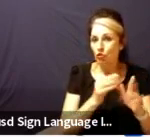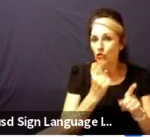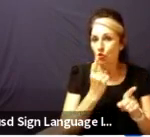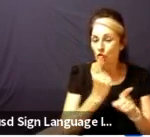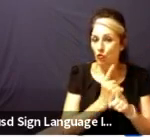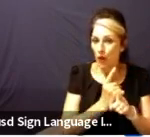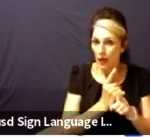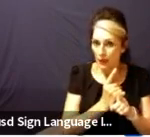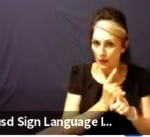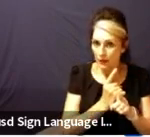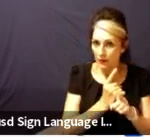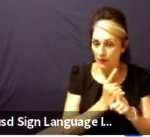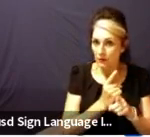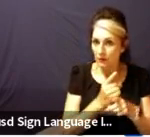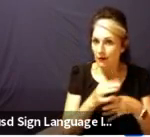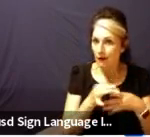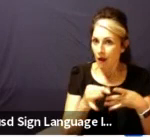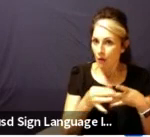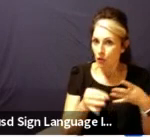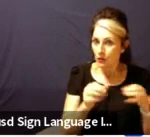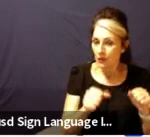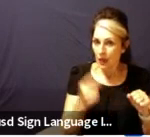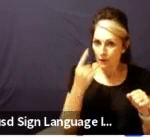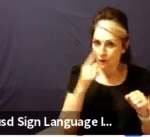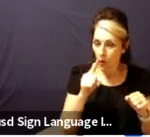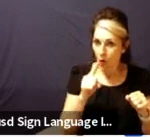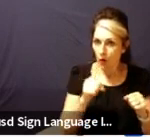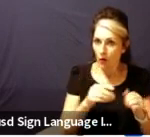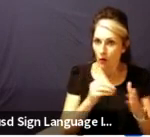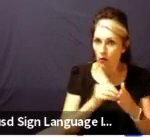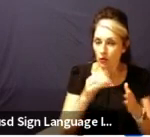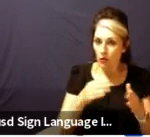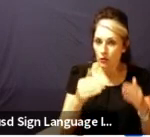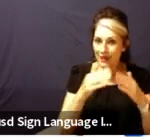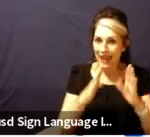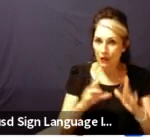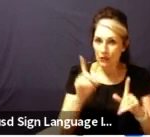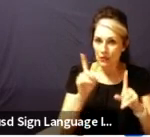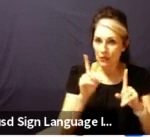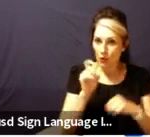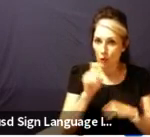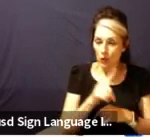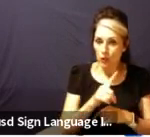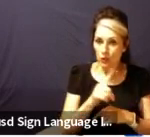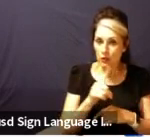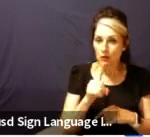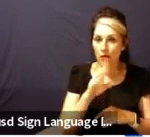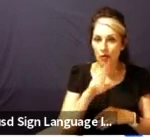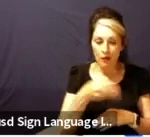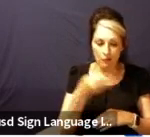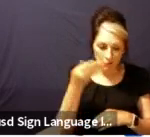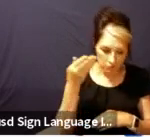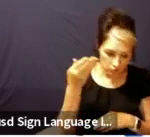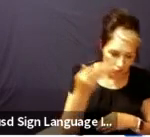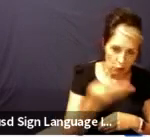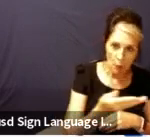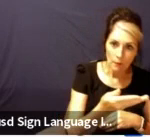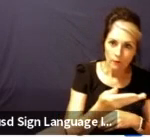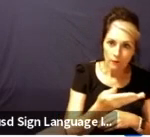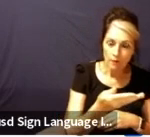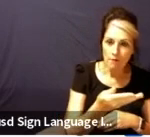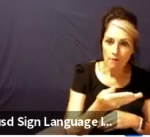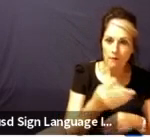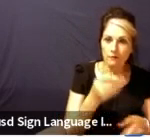um, option for the student housing questionnaire, and then they can give that over to the